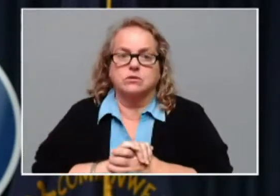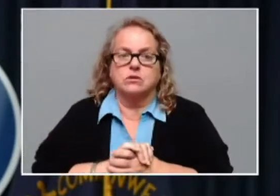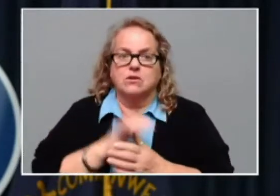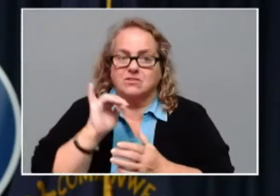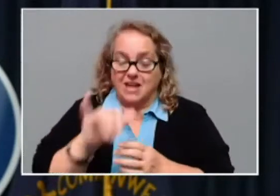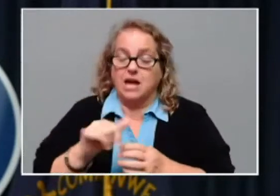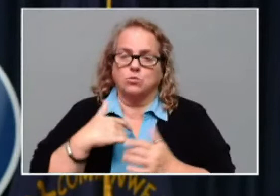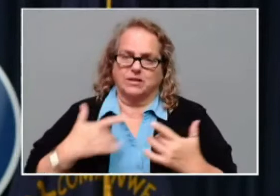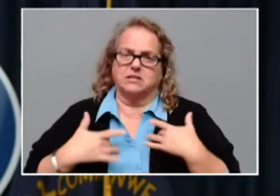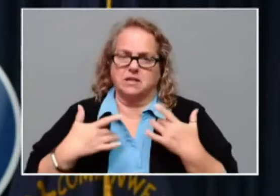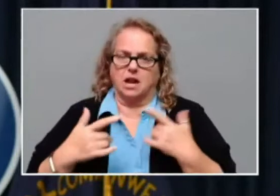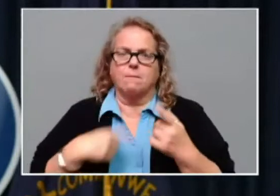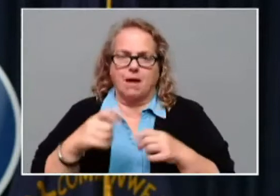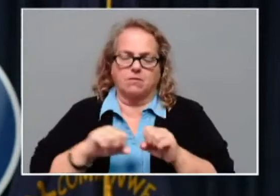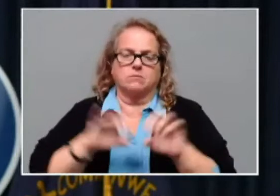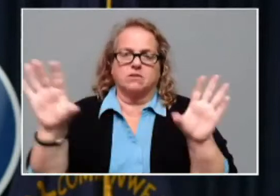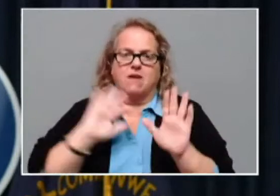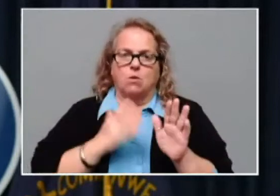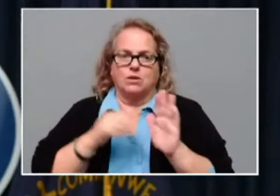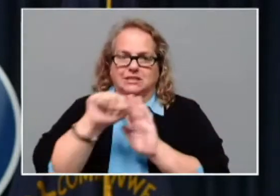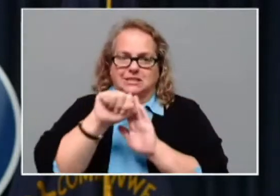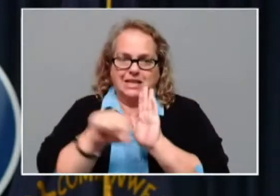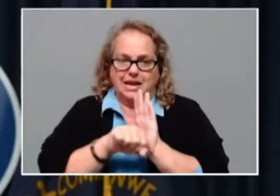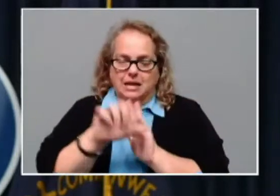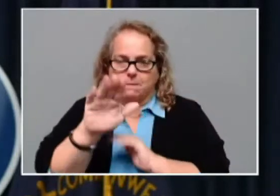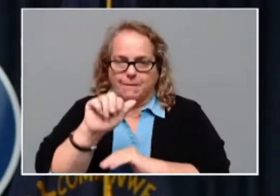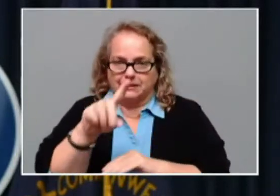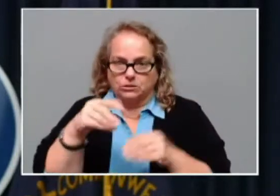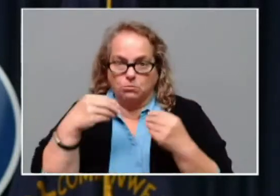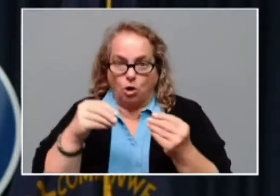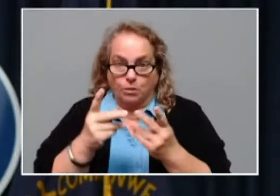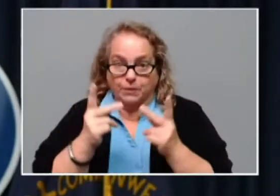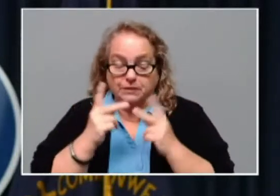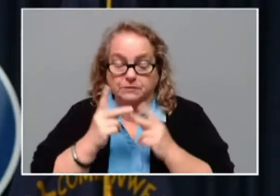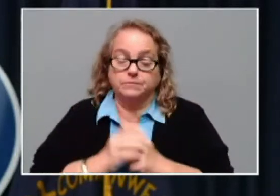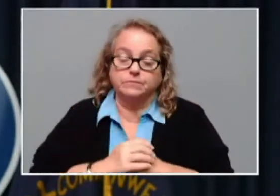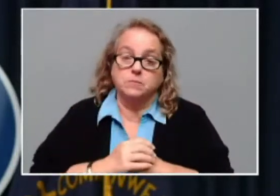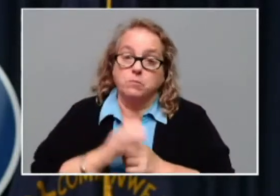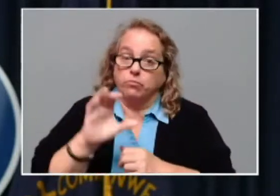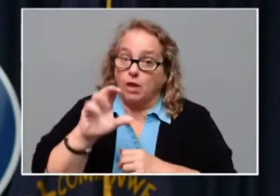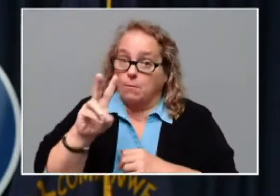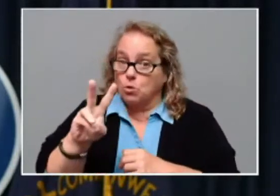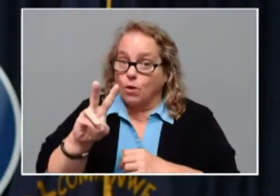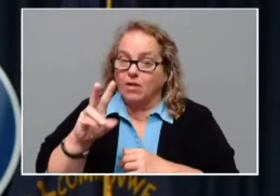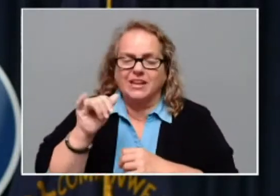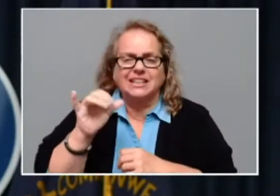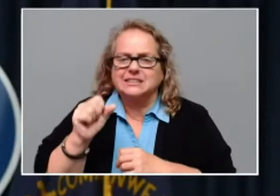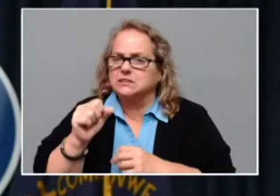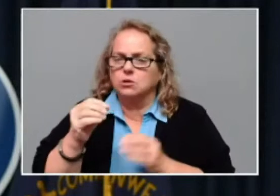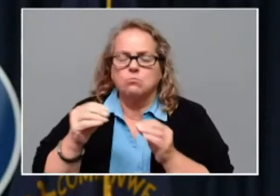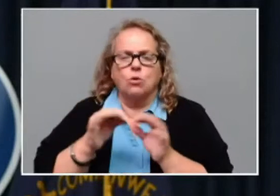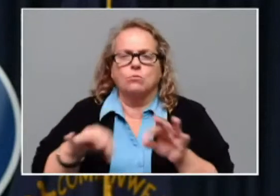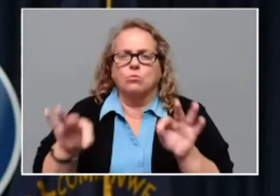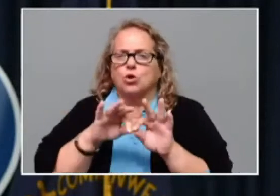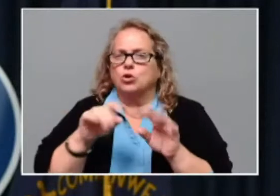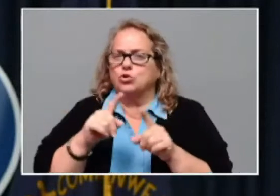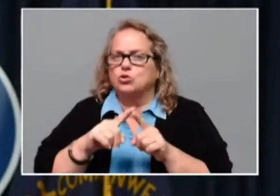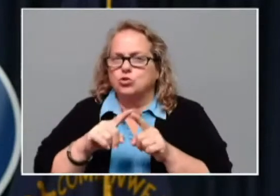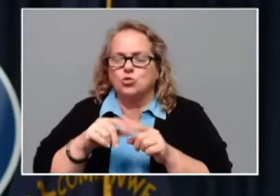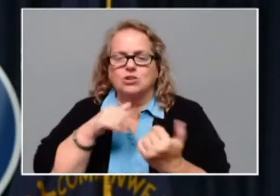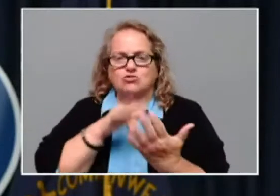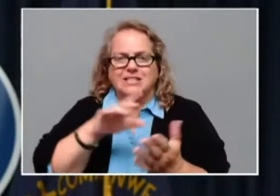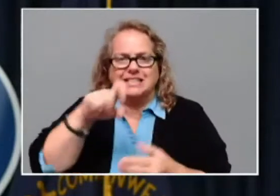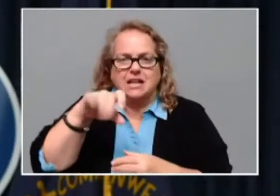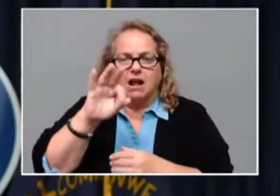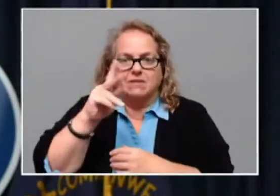state-based marketplace. Our commonwealth can tailor coverage to address the unique needs of Kentuckians, which is a real plus. There